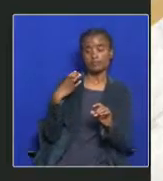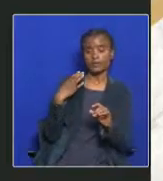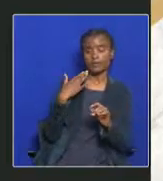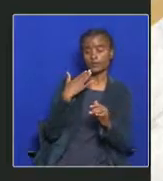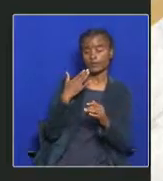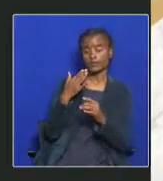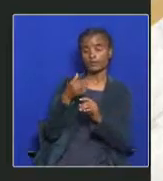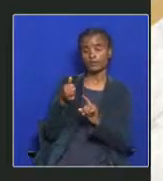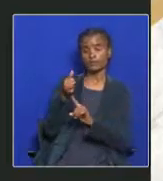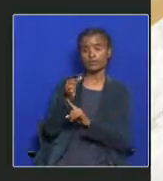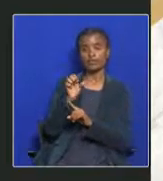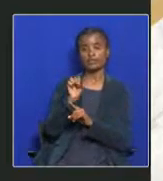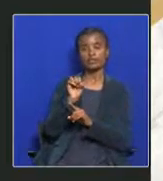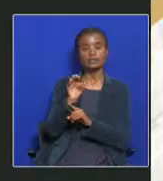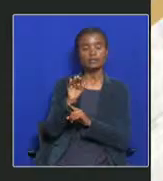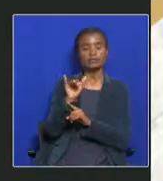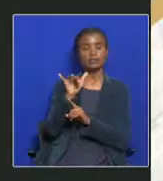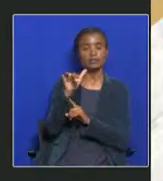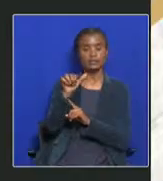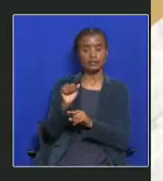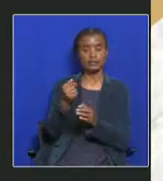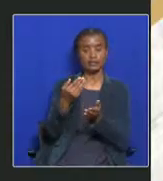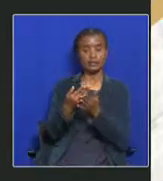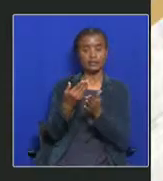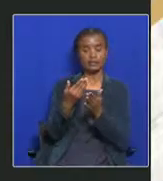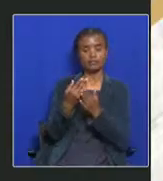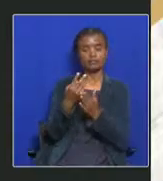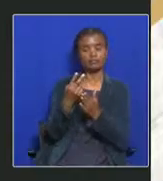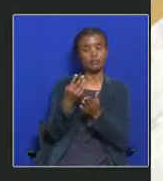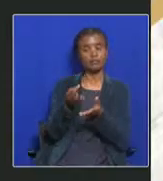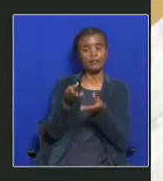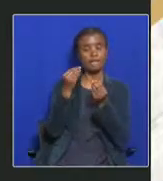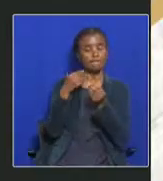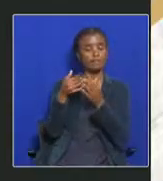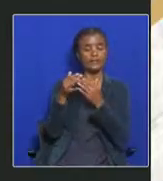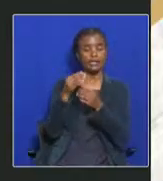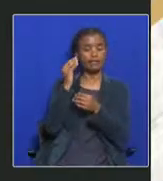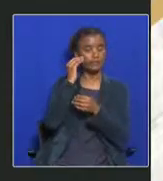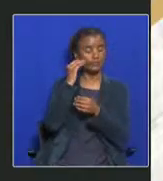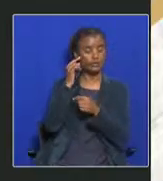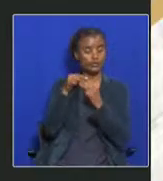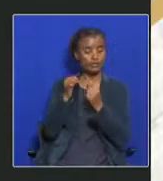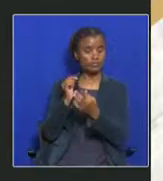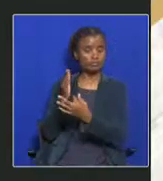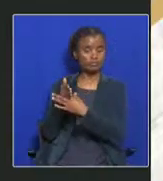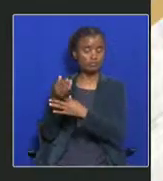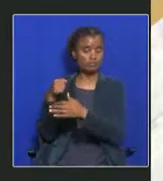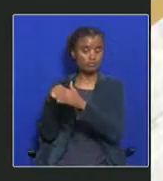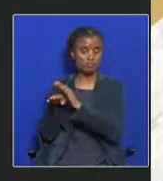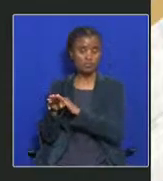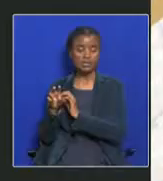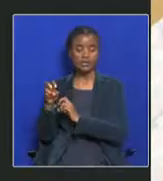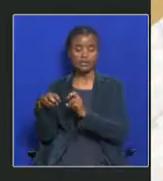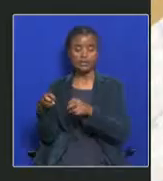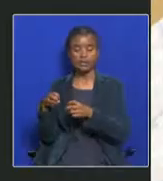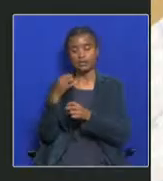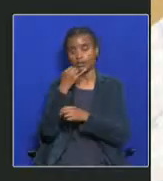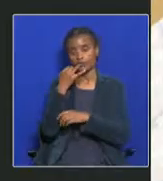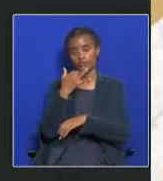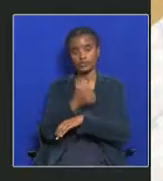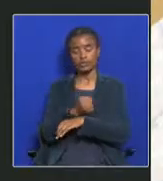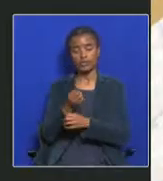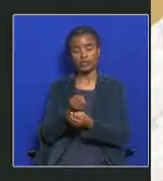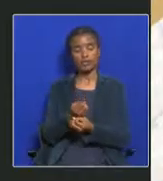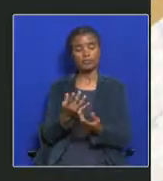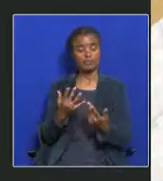any information regarding the break-in, as the drugs which were stolen amounted to 200 million. I see that. Okay?